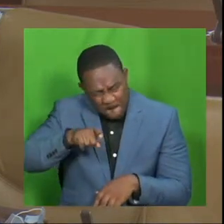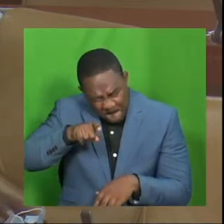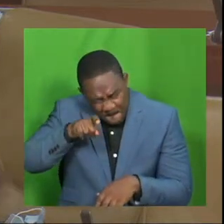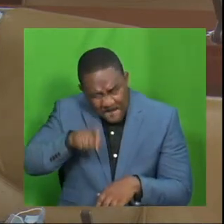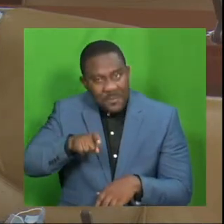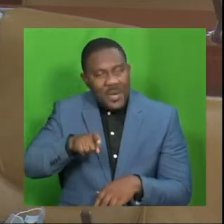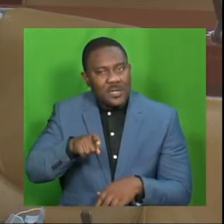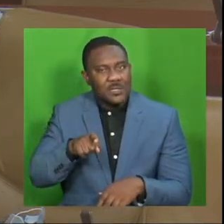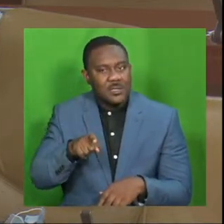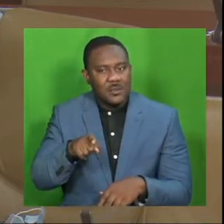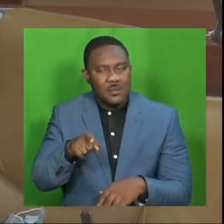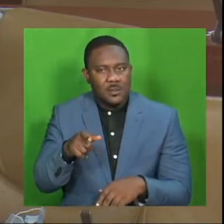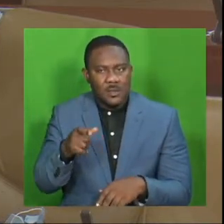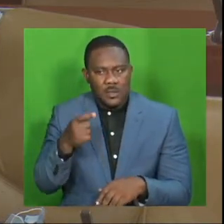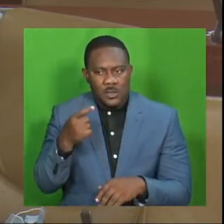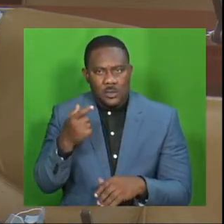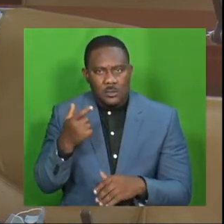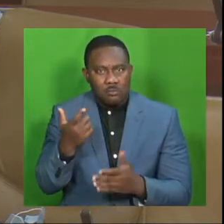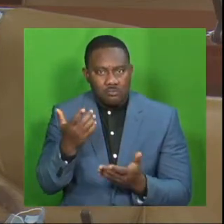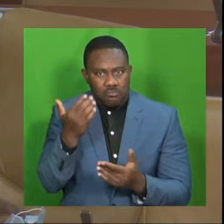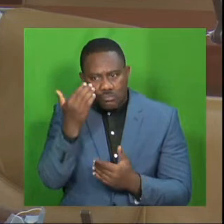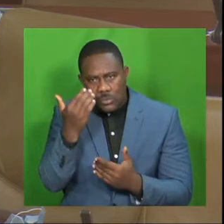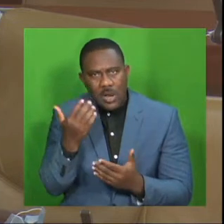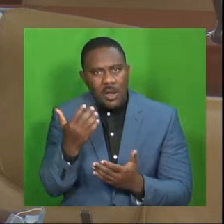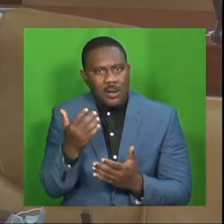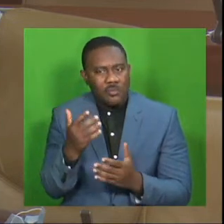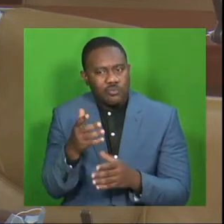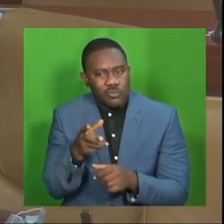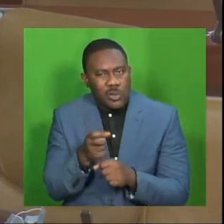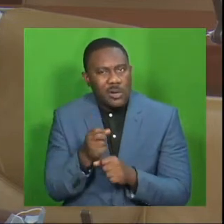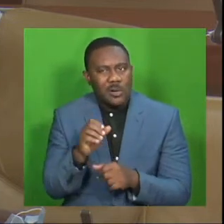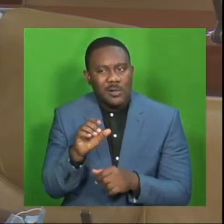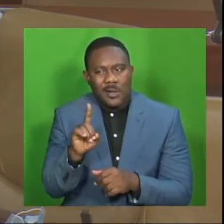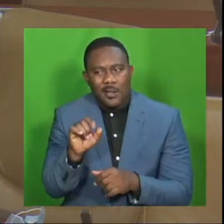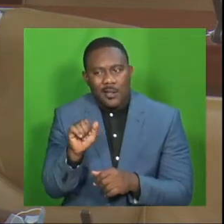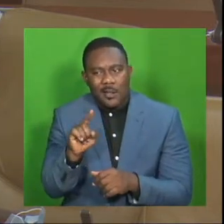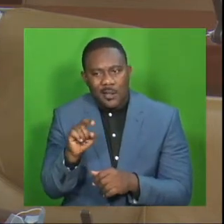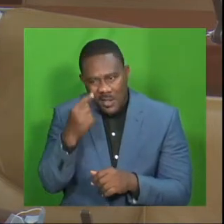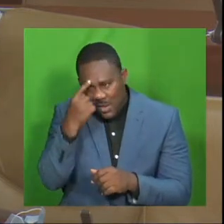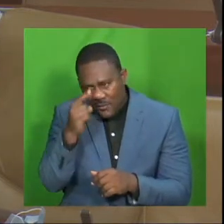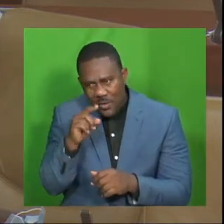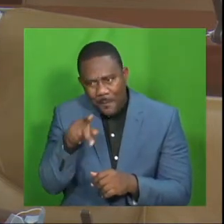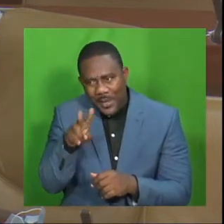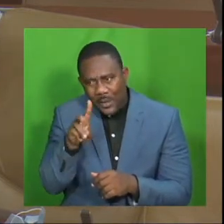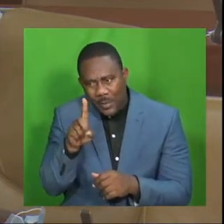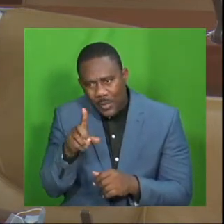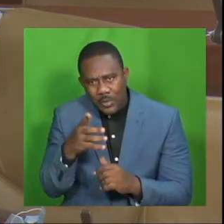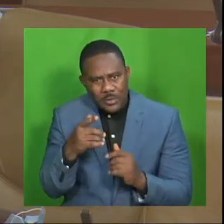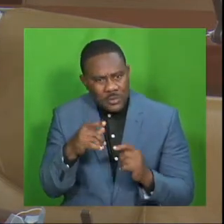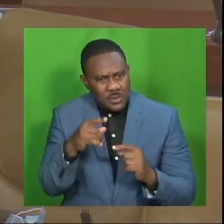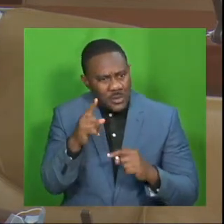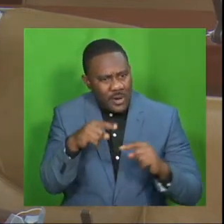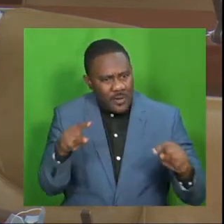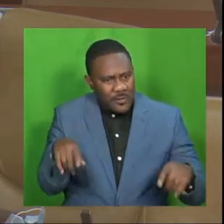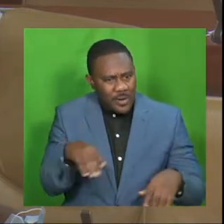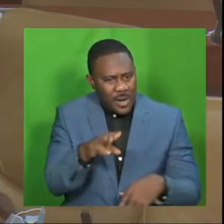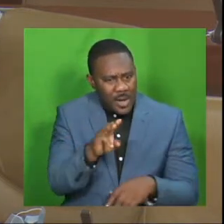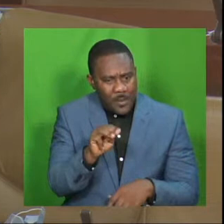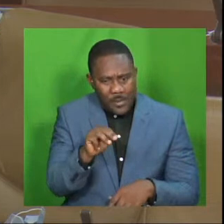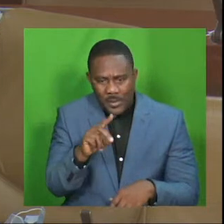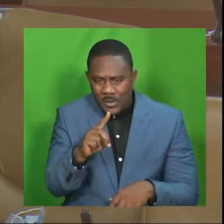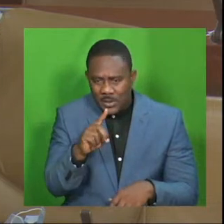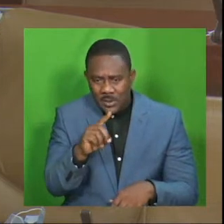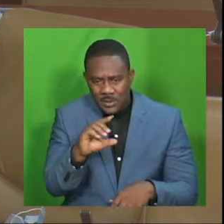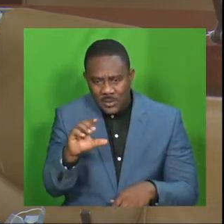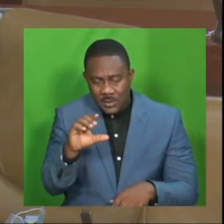the requirement to have data on people living with disabilities in various MMDCs are taken